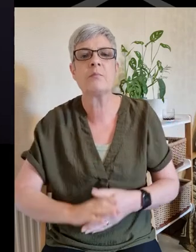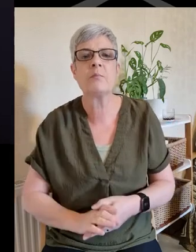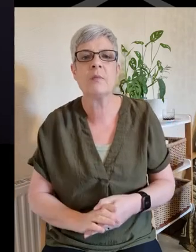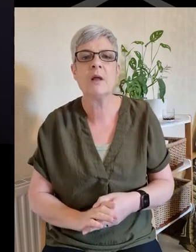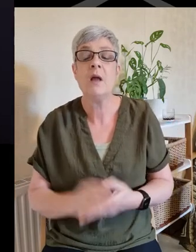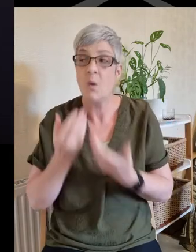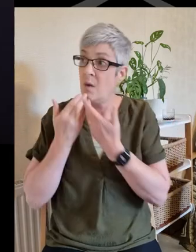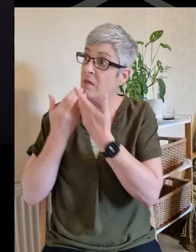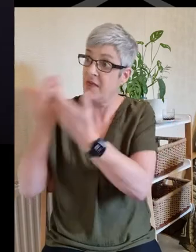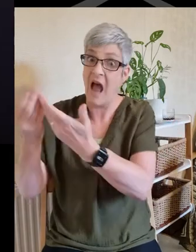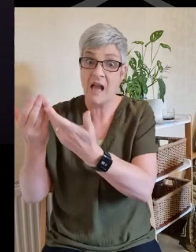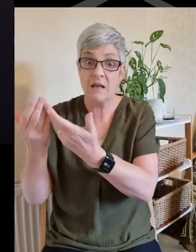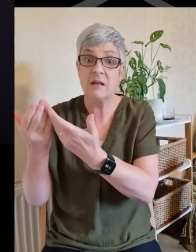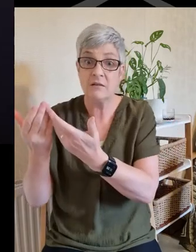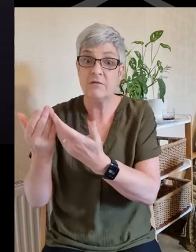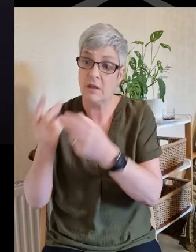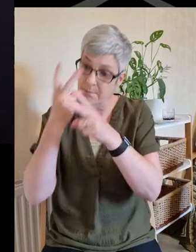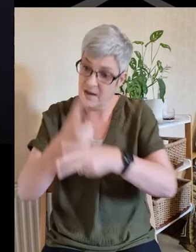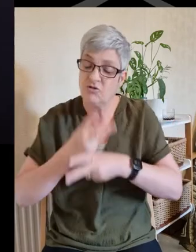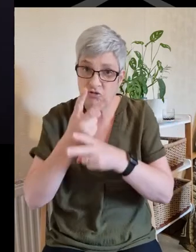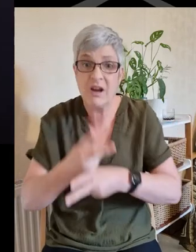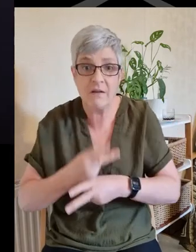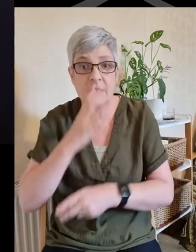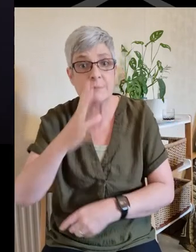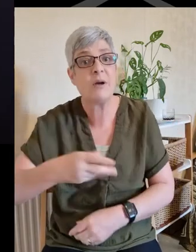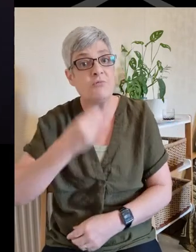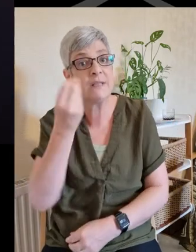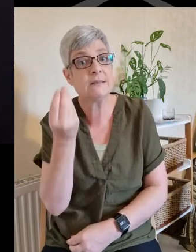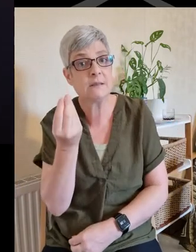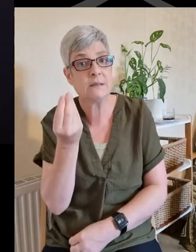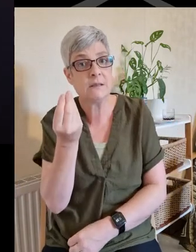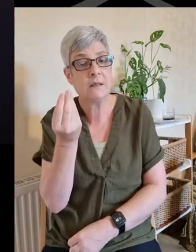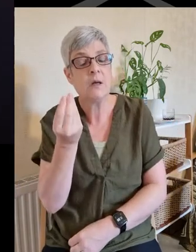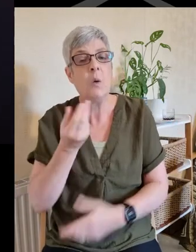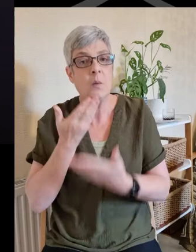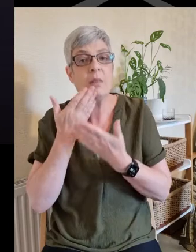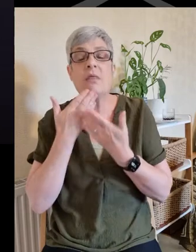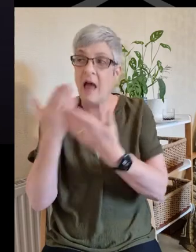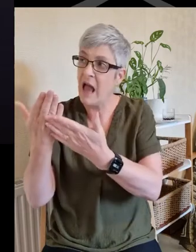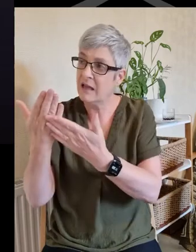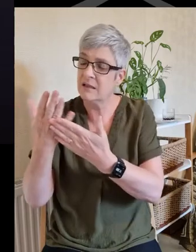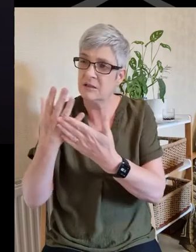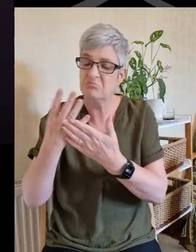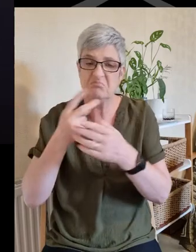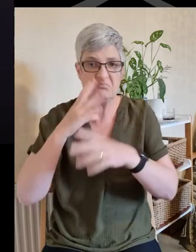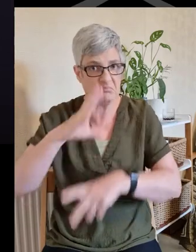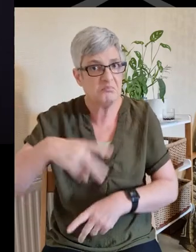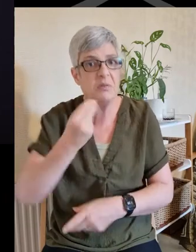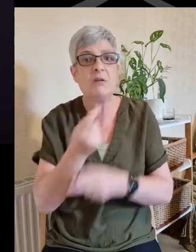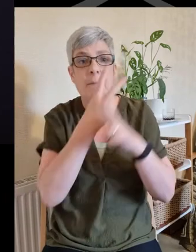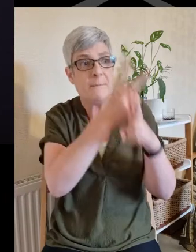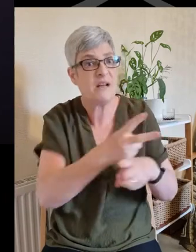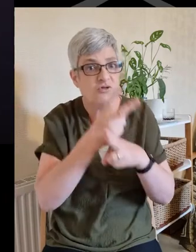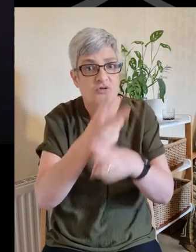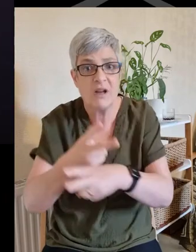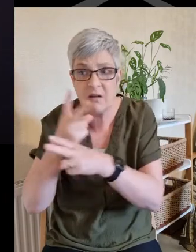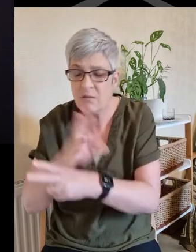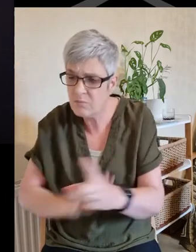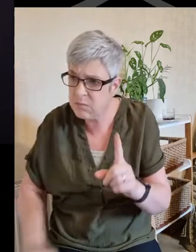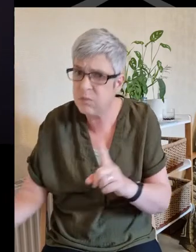We give thanks for the ministry of the Spirit. We give thanks that the Spirit's ministry is throughout the